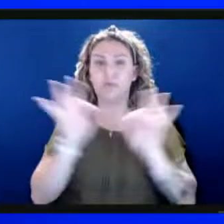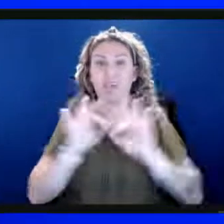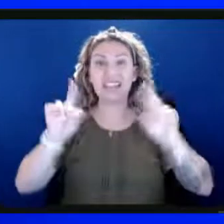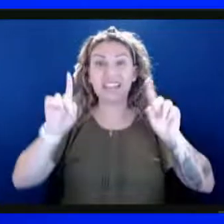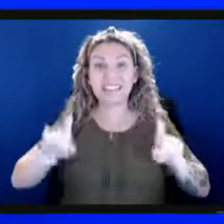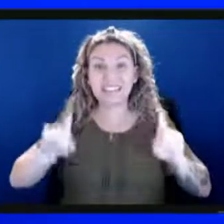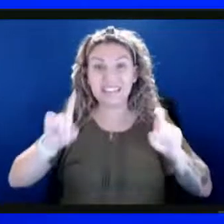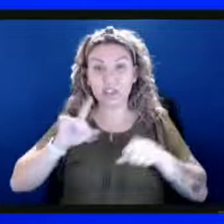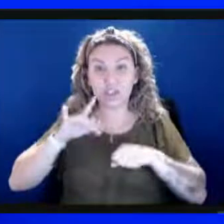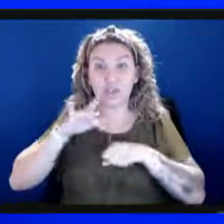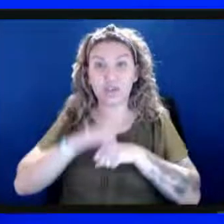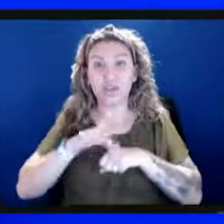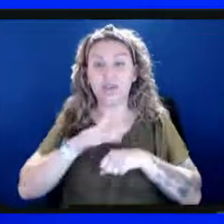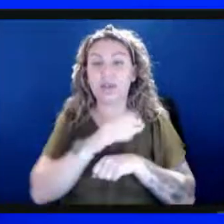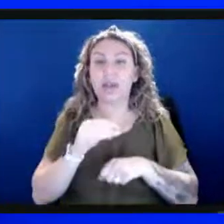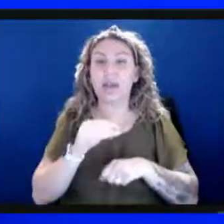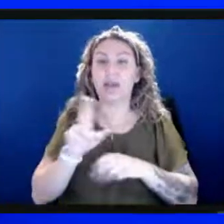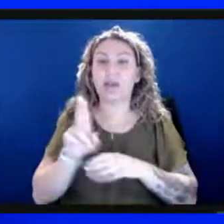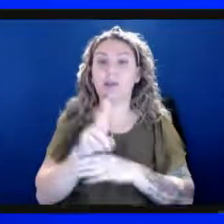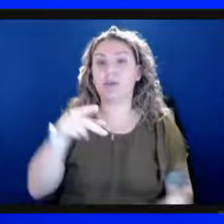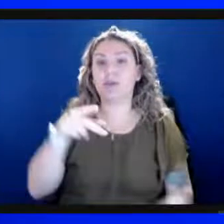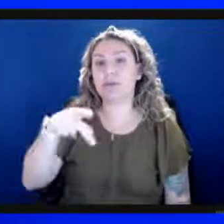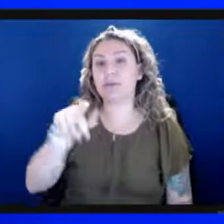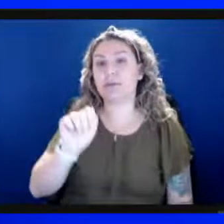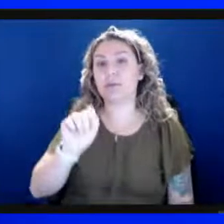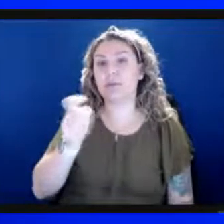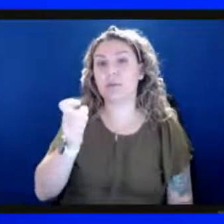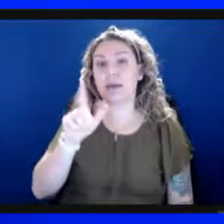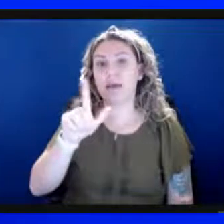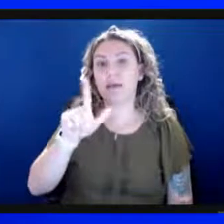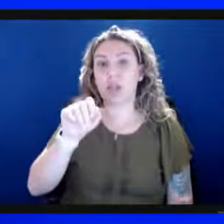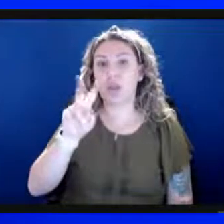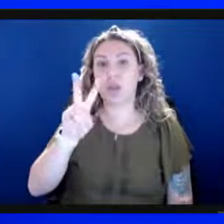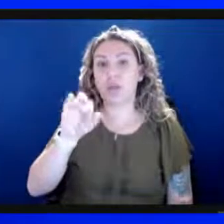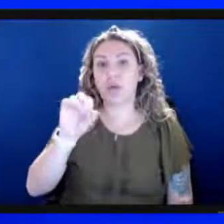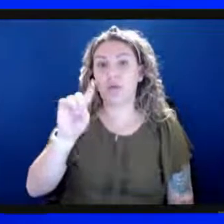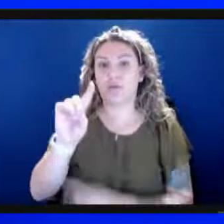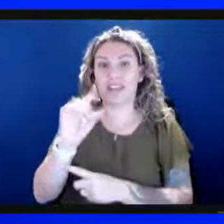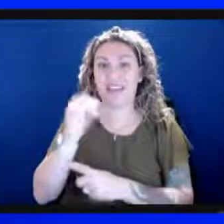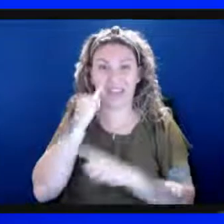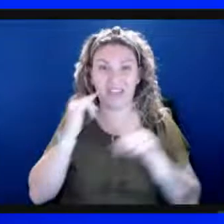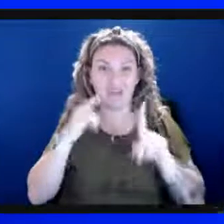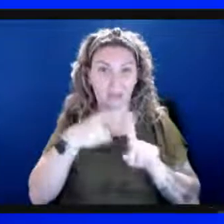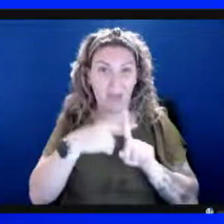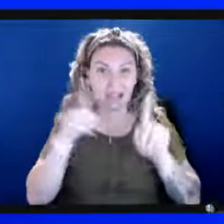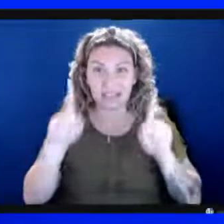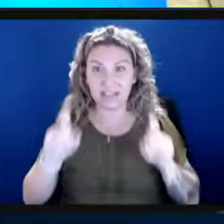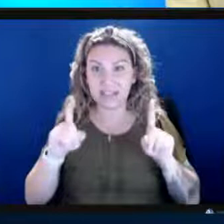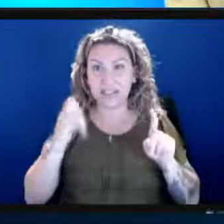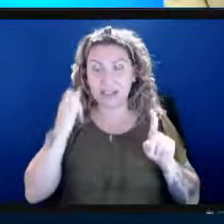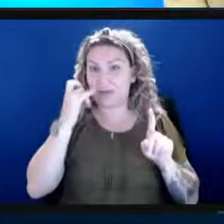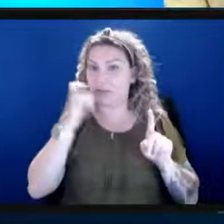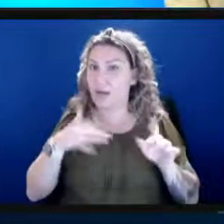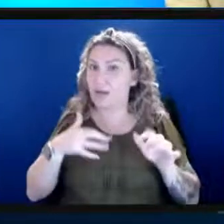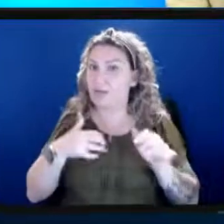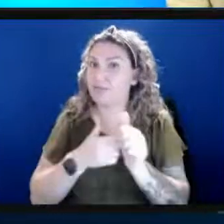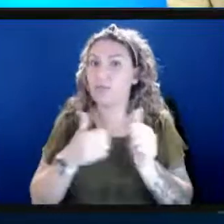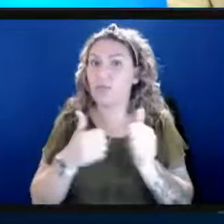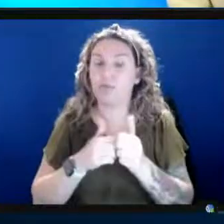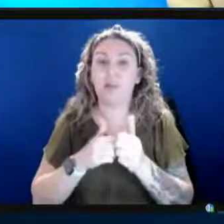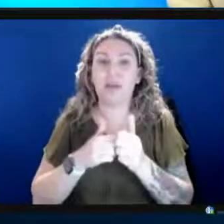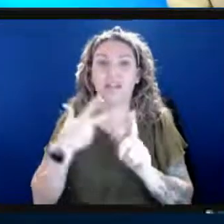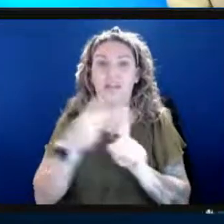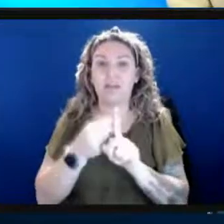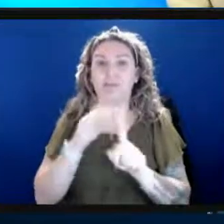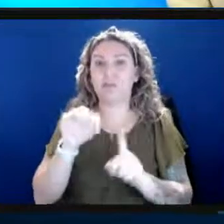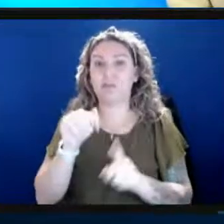get on Paxlovid if the test is positive, especially if you are not up to date with your boosters. Okay, so one more headline. This